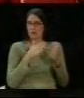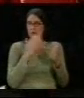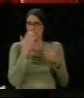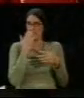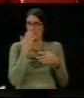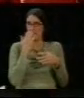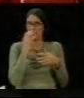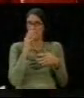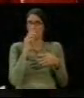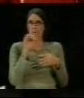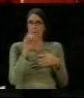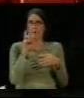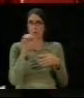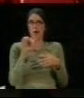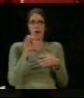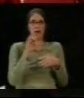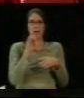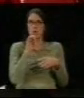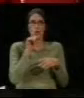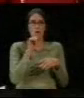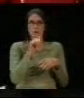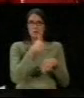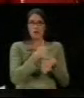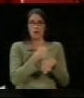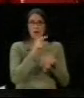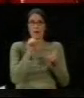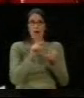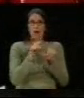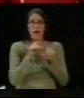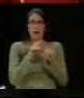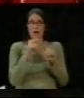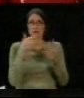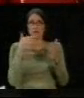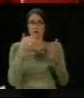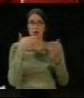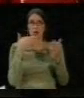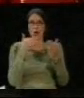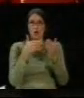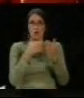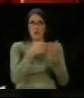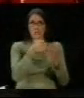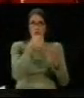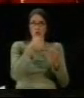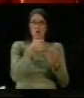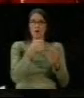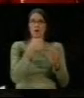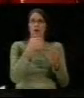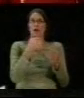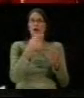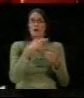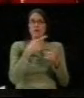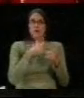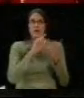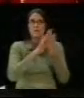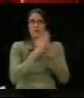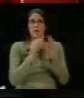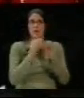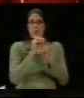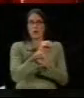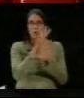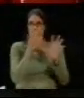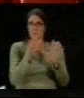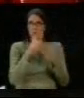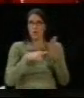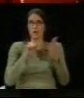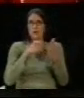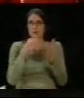radar screen. As it traveled closer to, it became apparent that what we were going to need this money